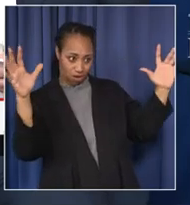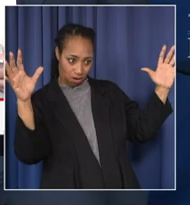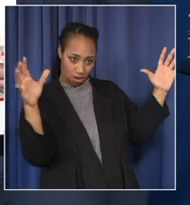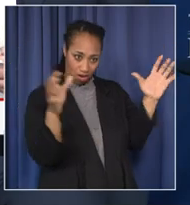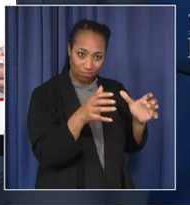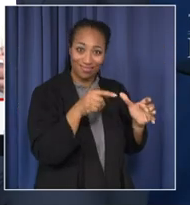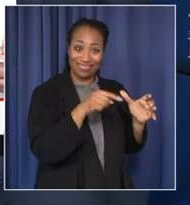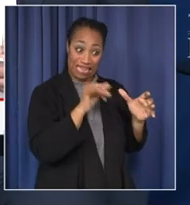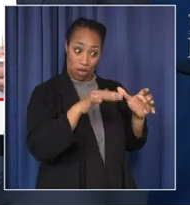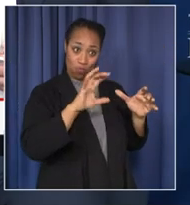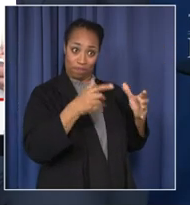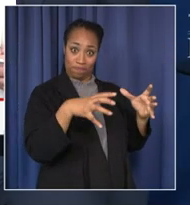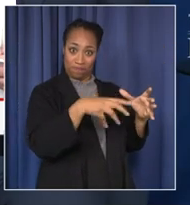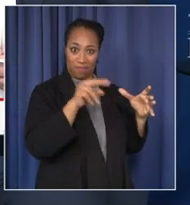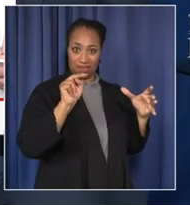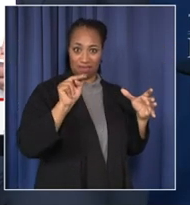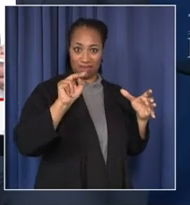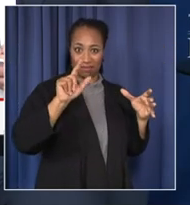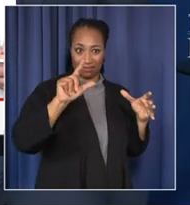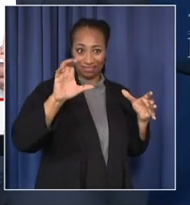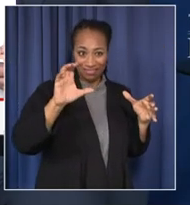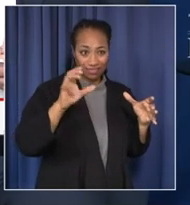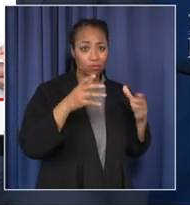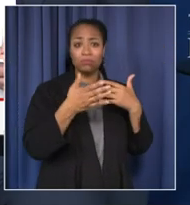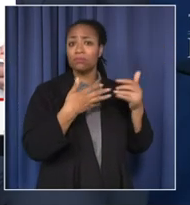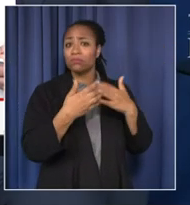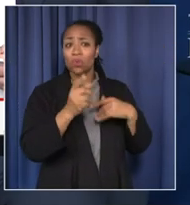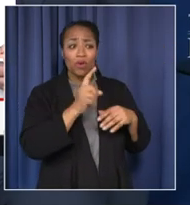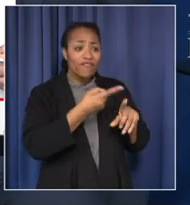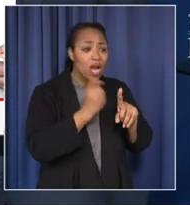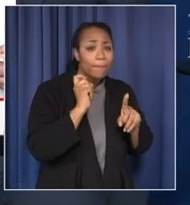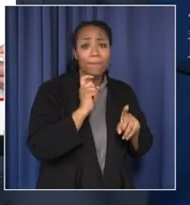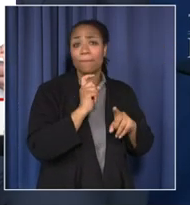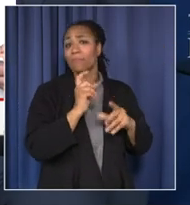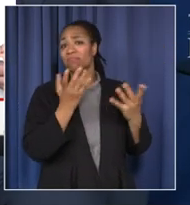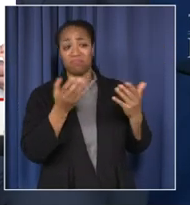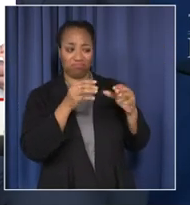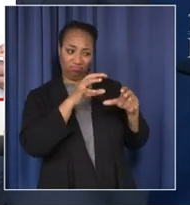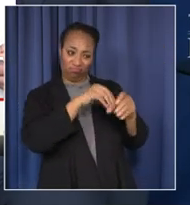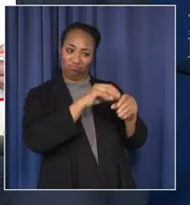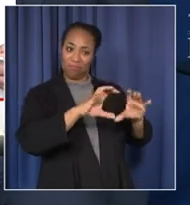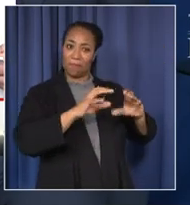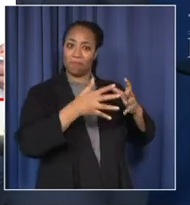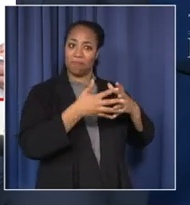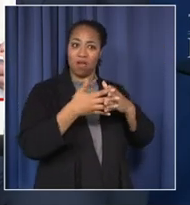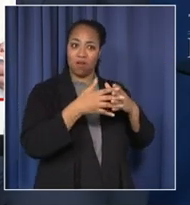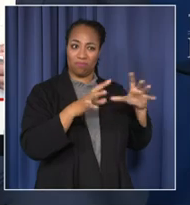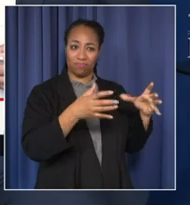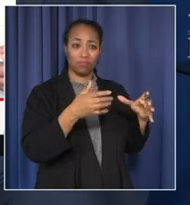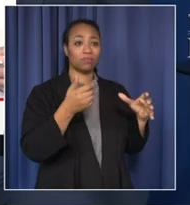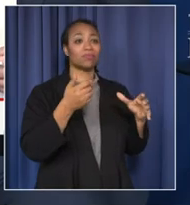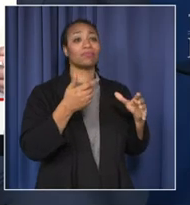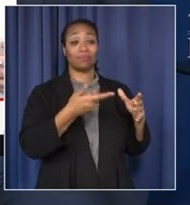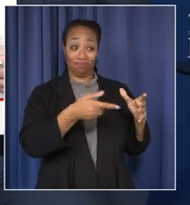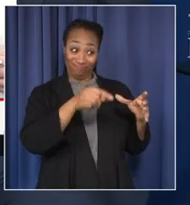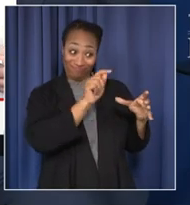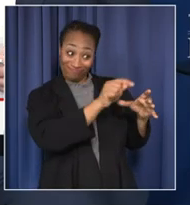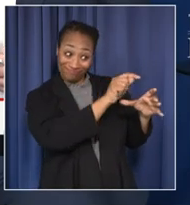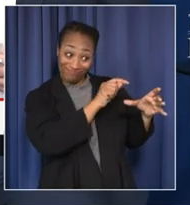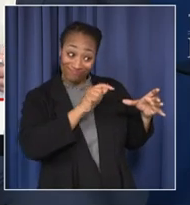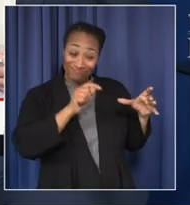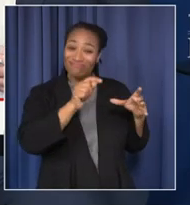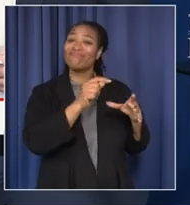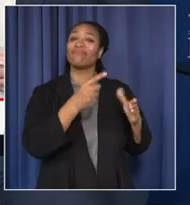America, there's some kind of housing issue in your town. And so having the league that has